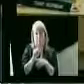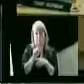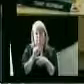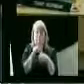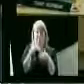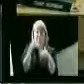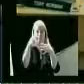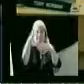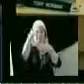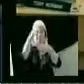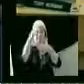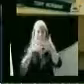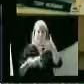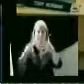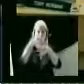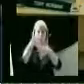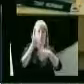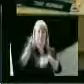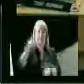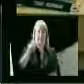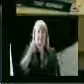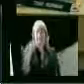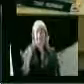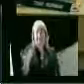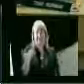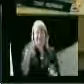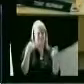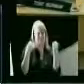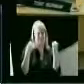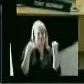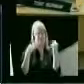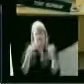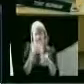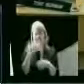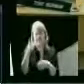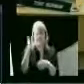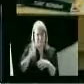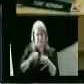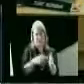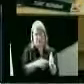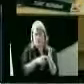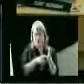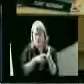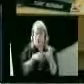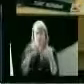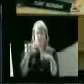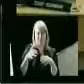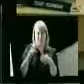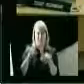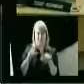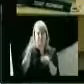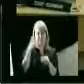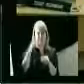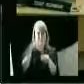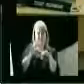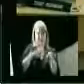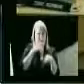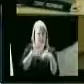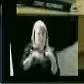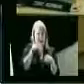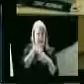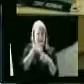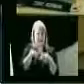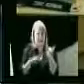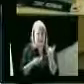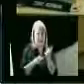I mean, just a tremendous list of things that you could find details about in the